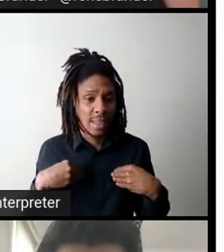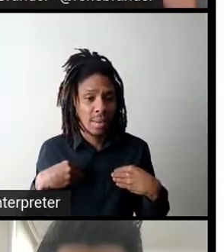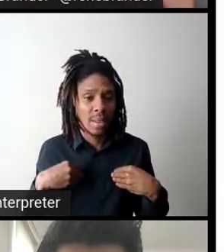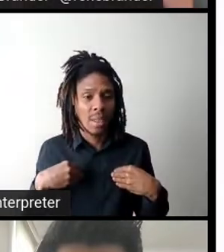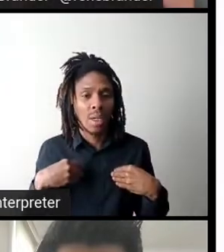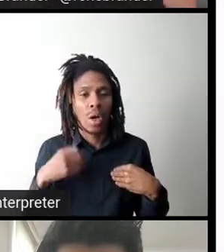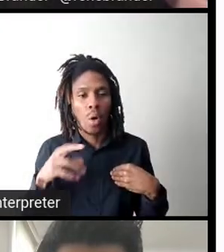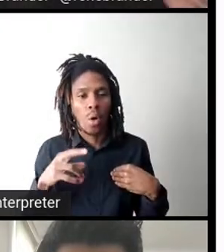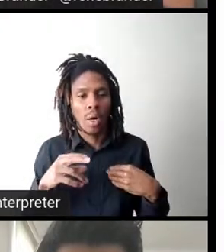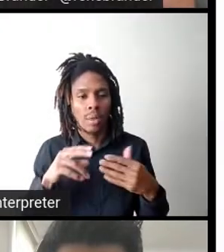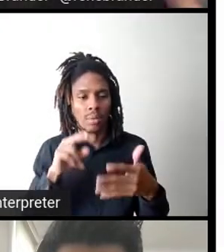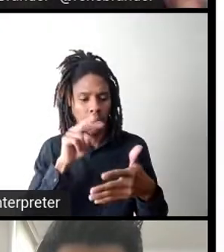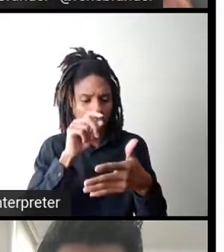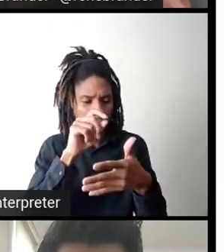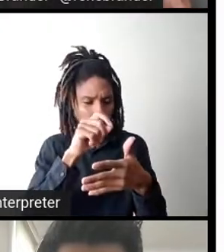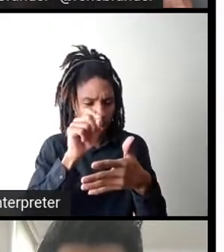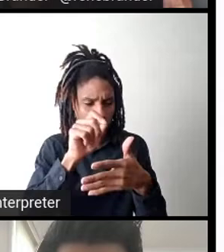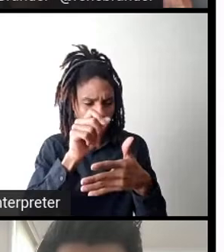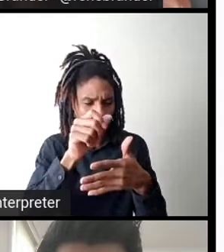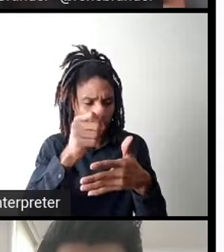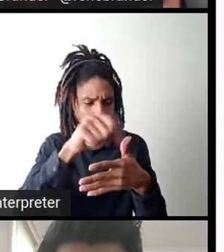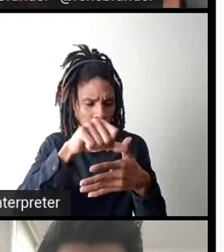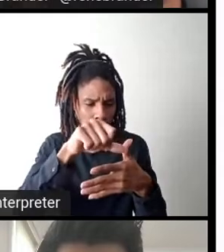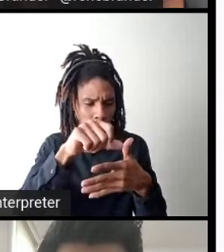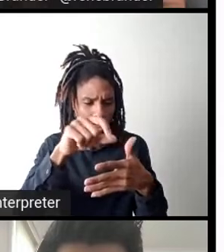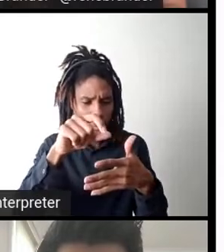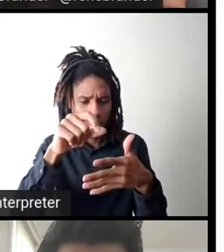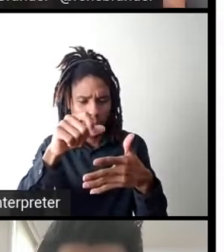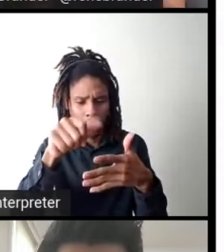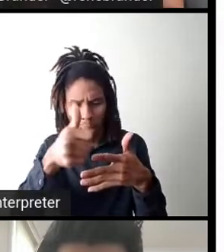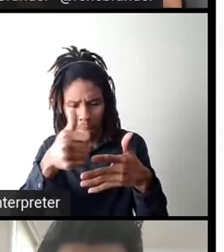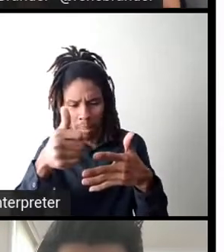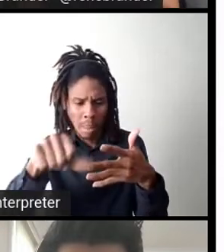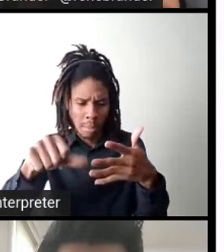through each one of them and choose to accept or reject them, right?